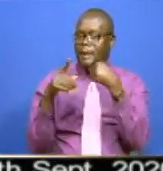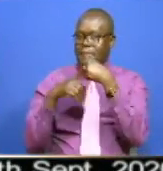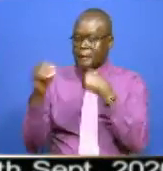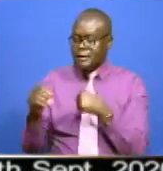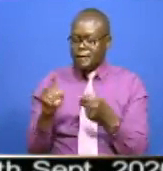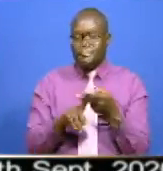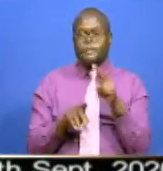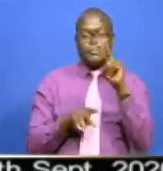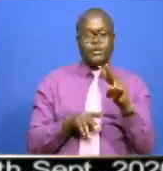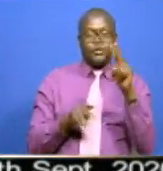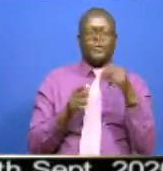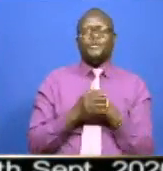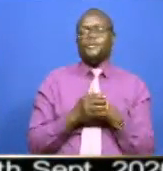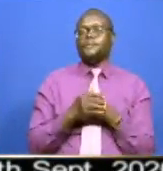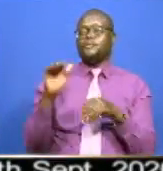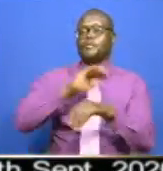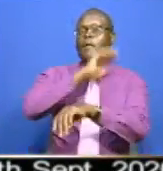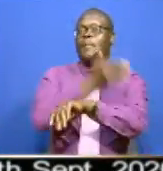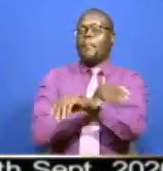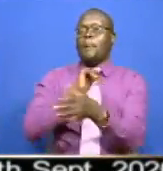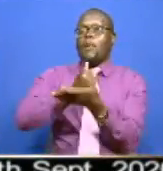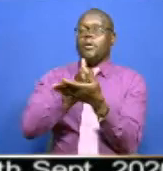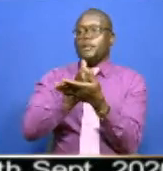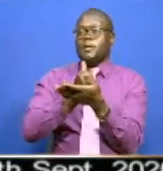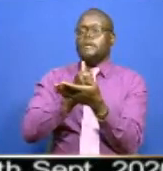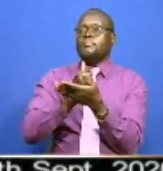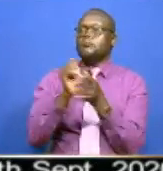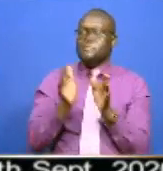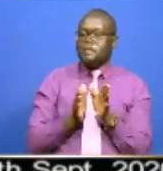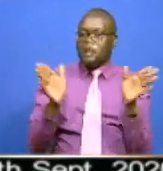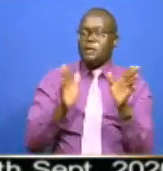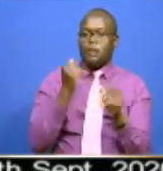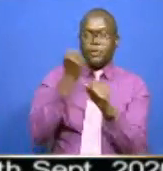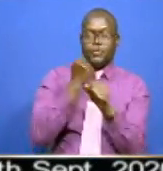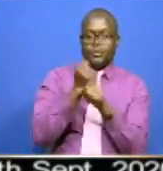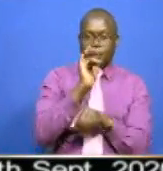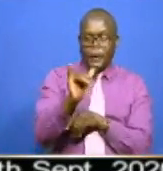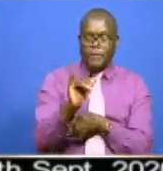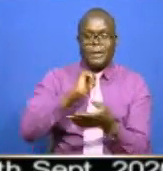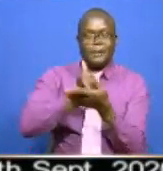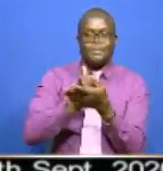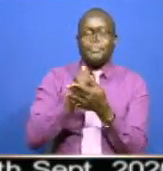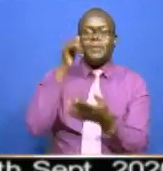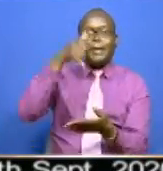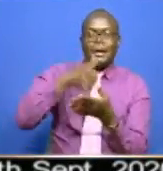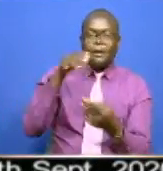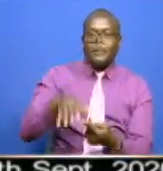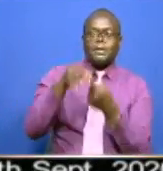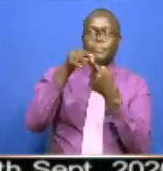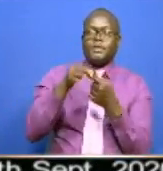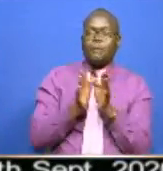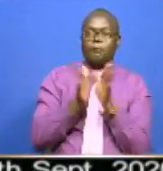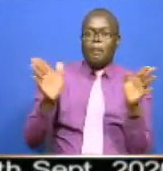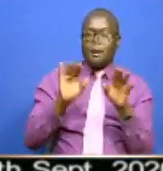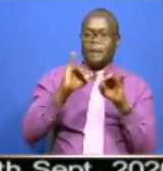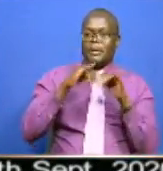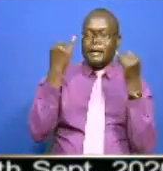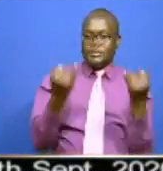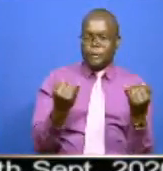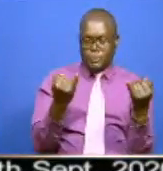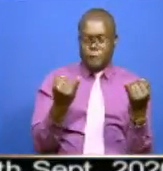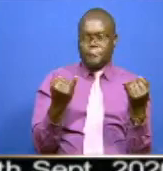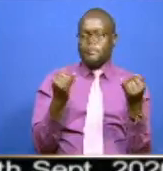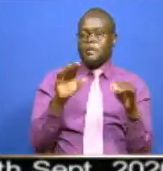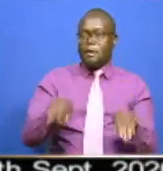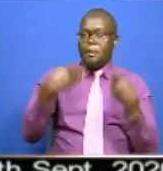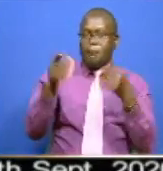2, the power of the Auditor General to undertake audits, including special audits of public entities, is